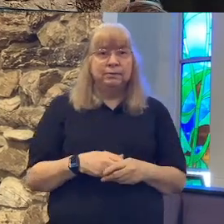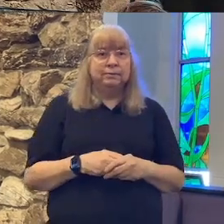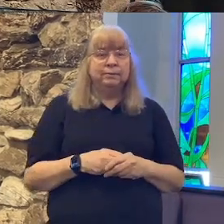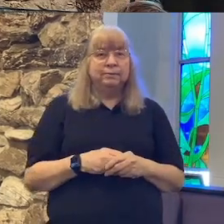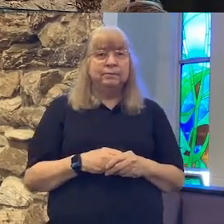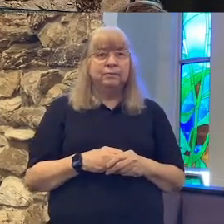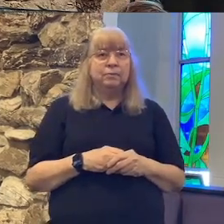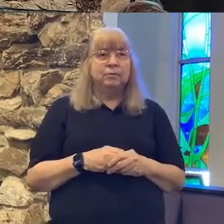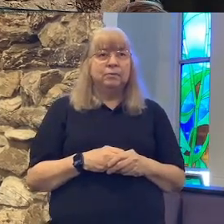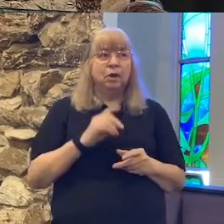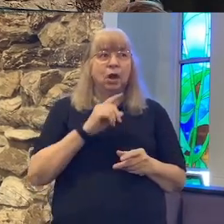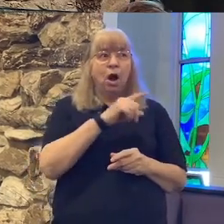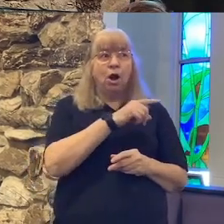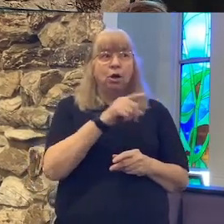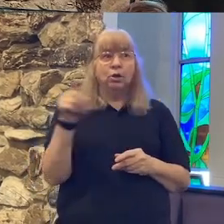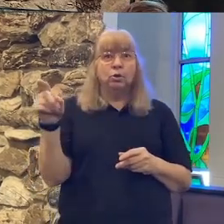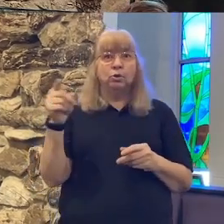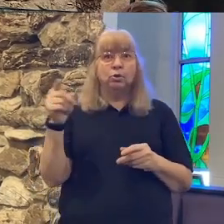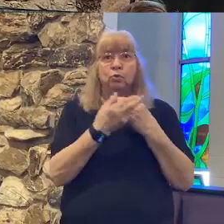Are you ready?